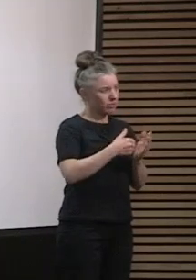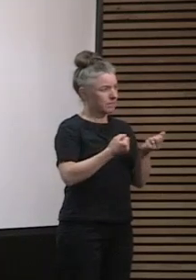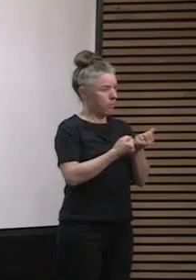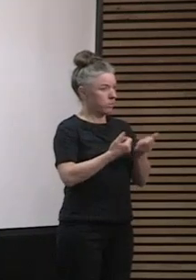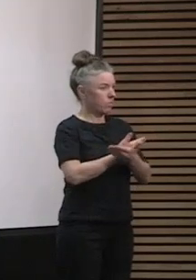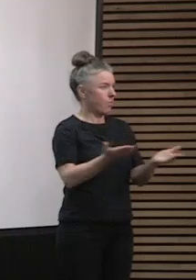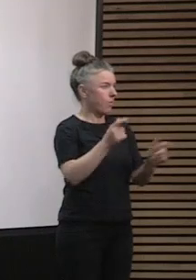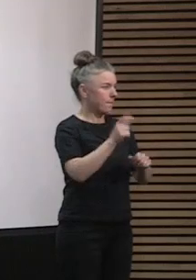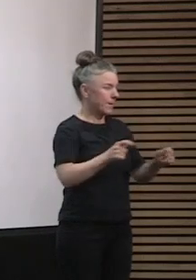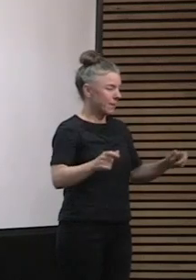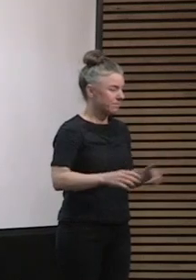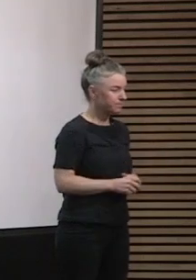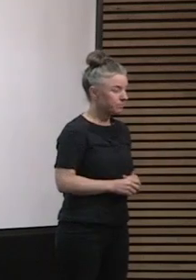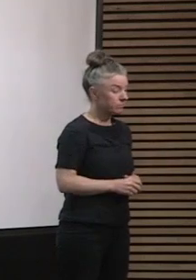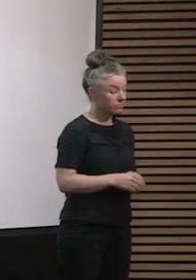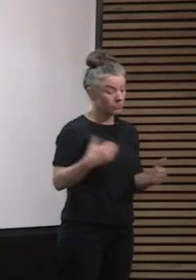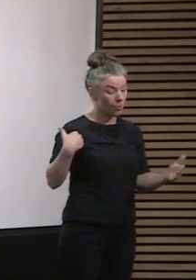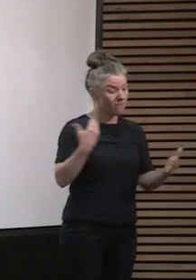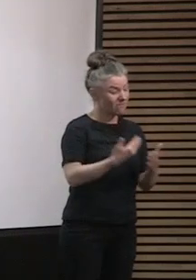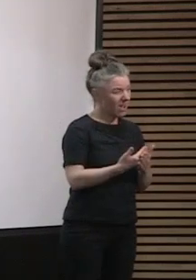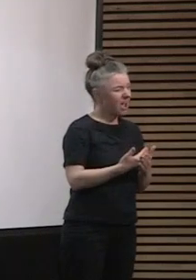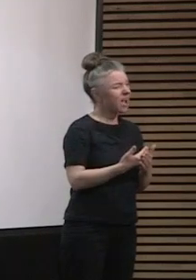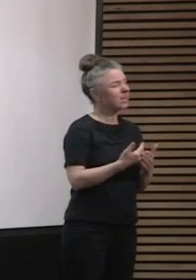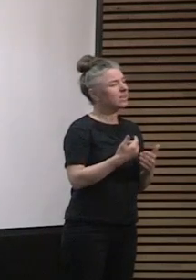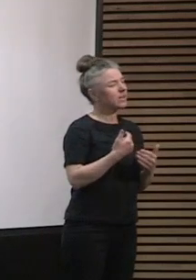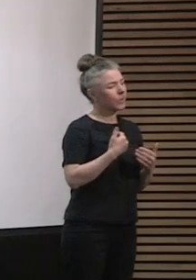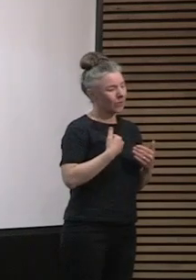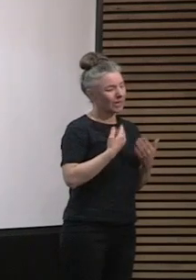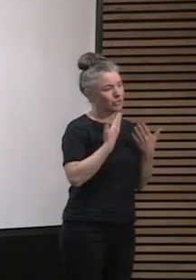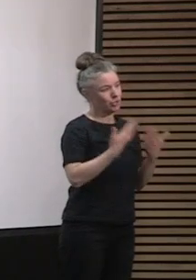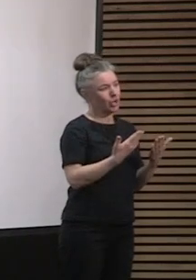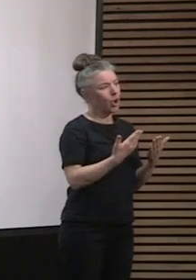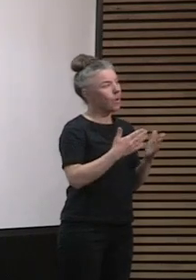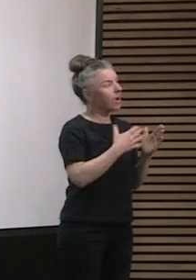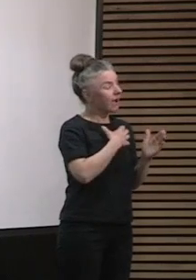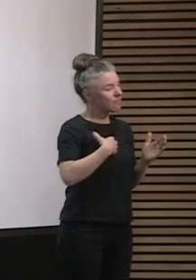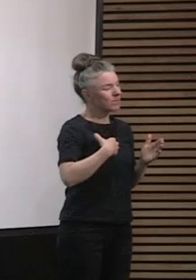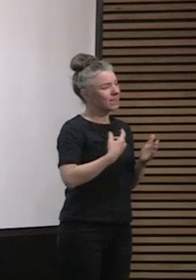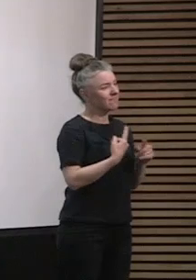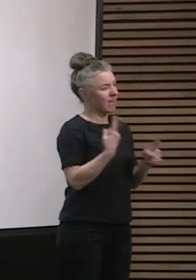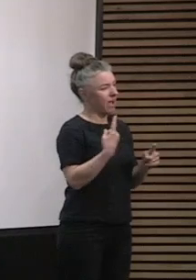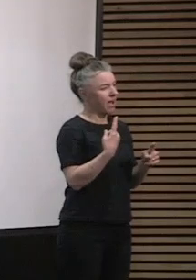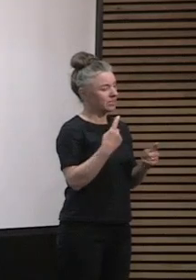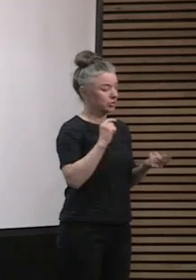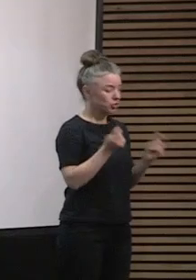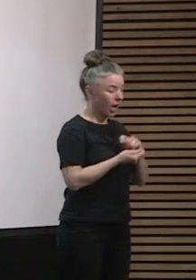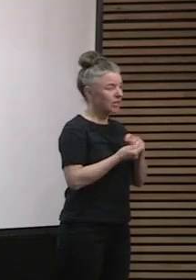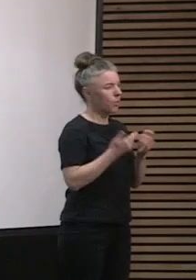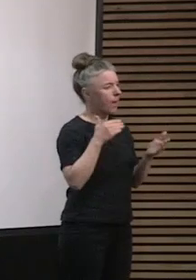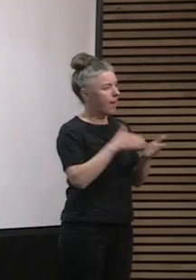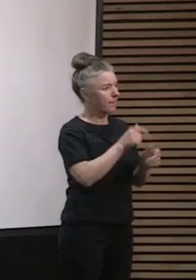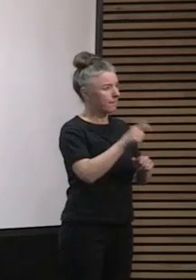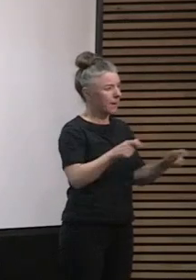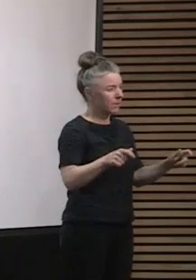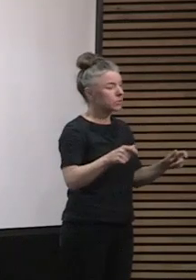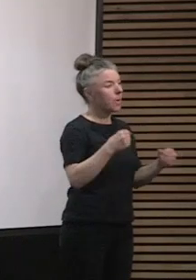situation. We've already shown that we can support, get the support to businesses quickly to help cash flow and confidence, and this will be the same this